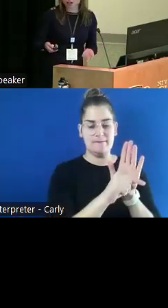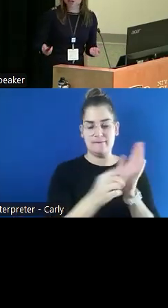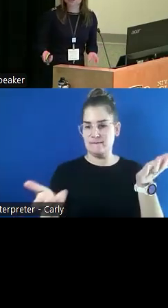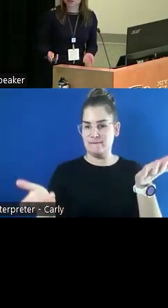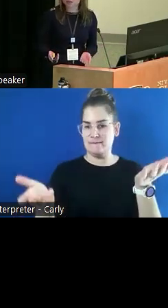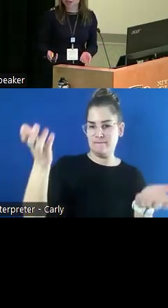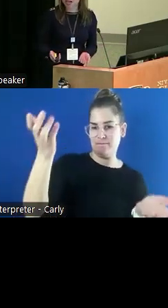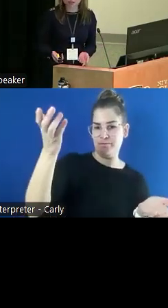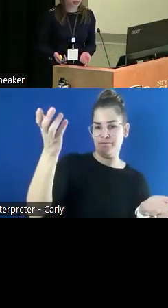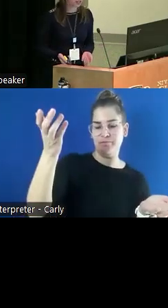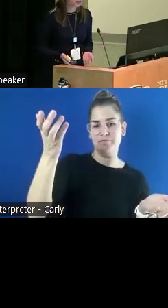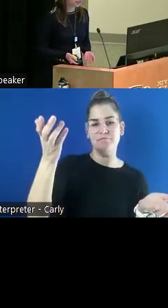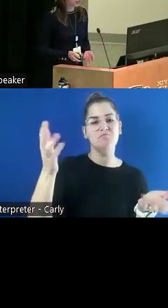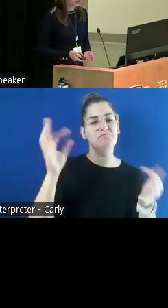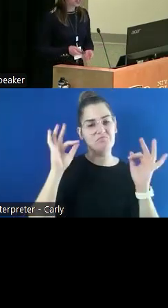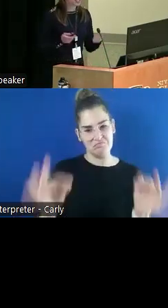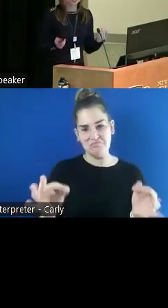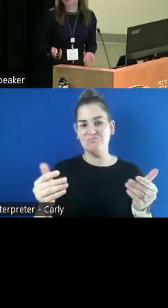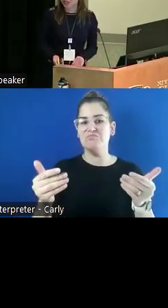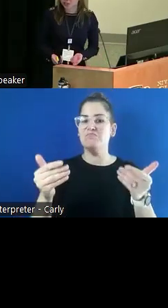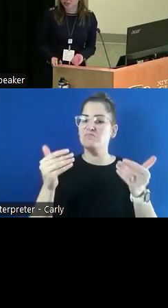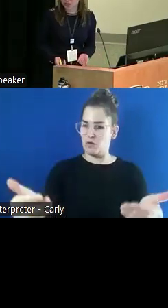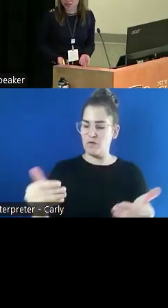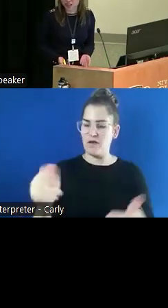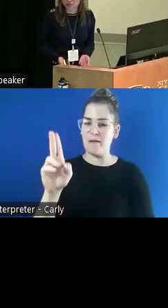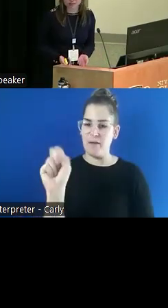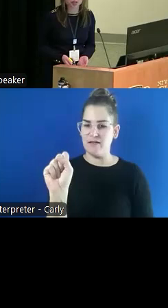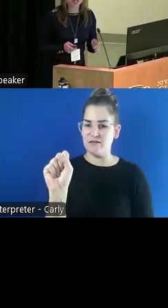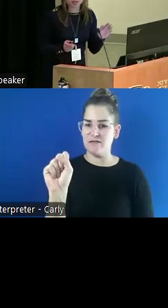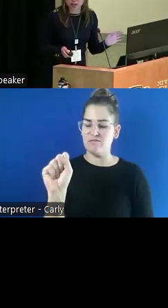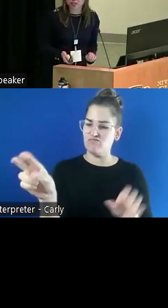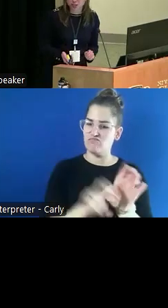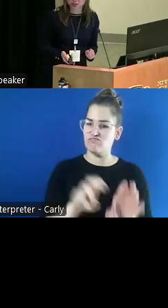a thoughtful action plan of, I'll take the bus to the grocery store